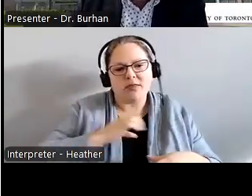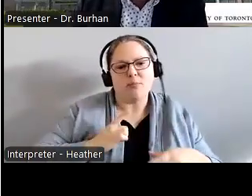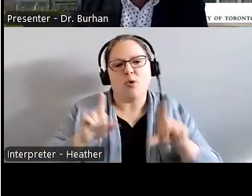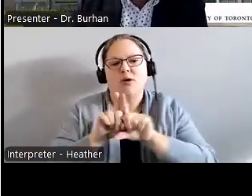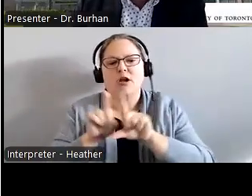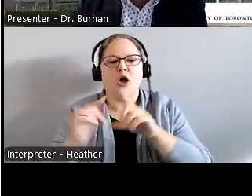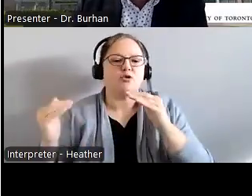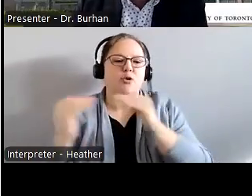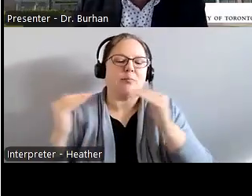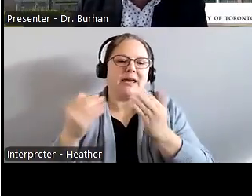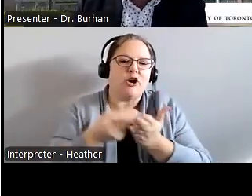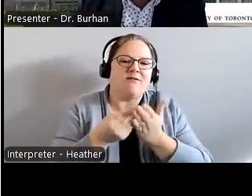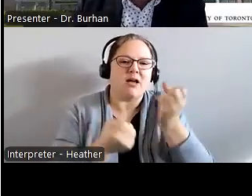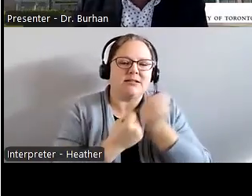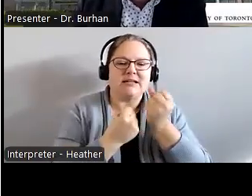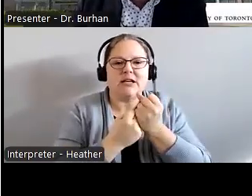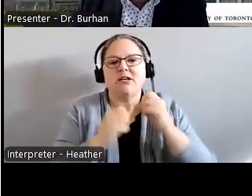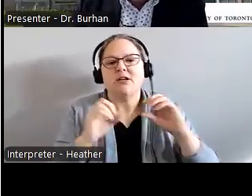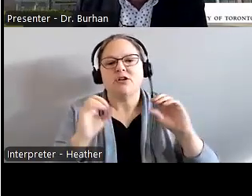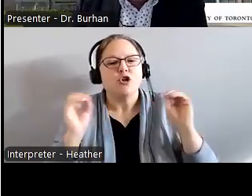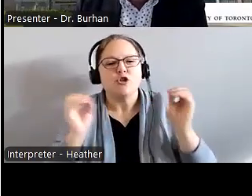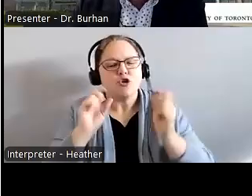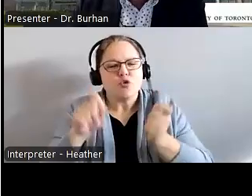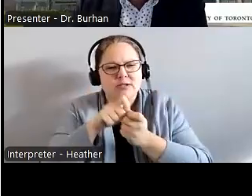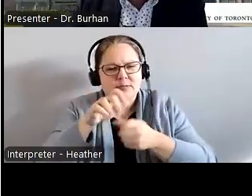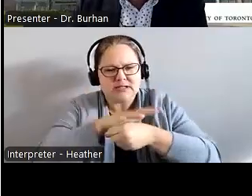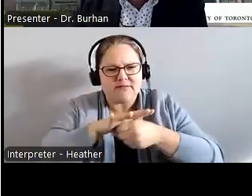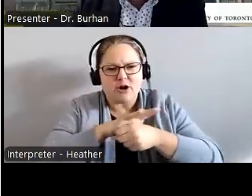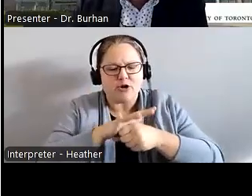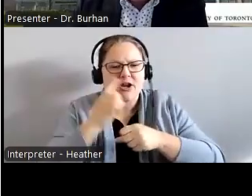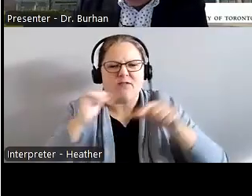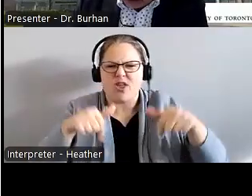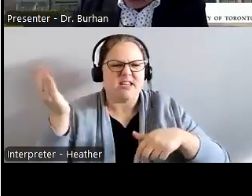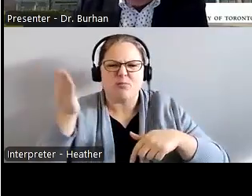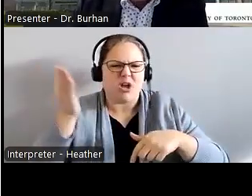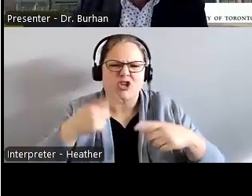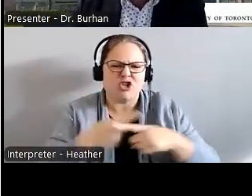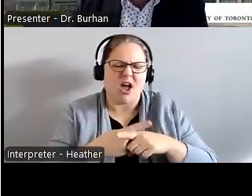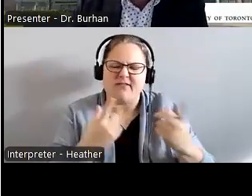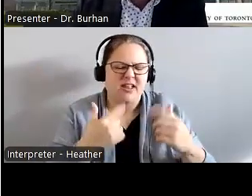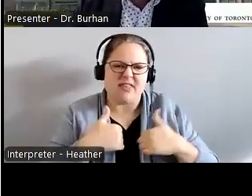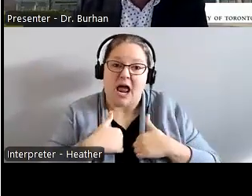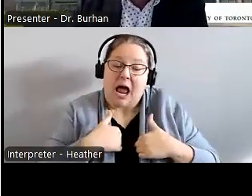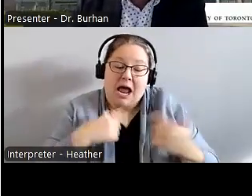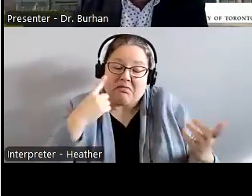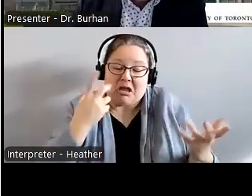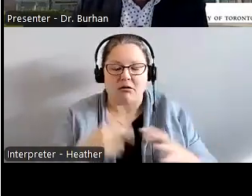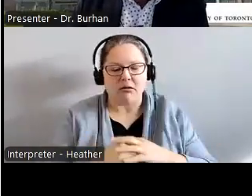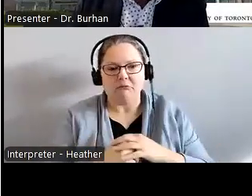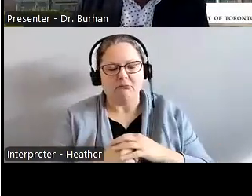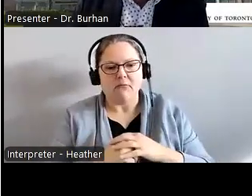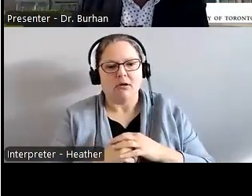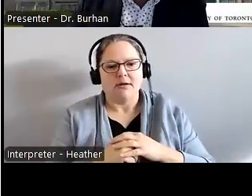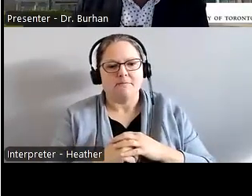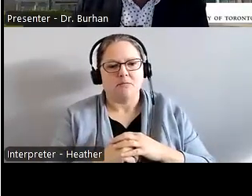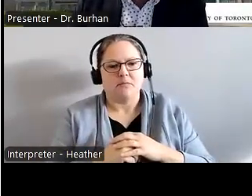funded, there's really no specific area of conflict for this presentation that I perceive.